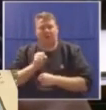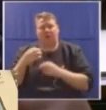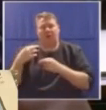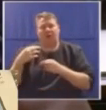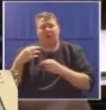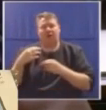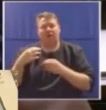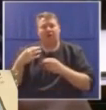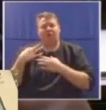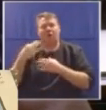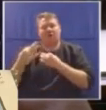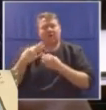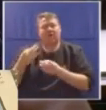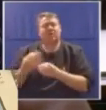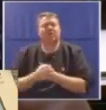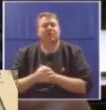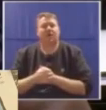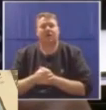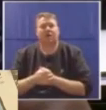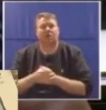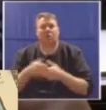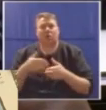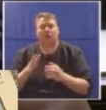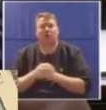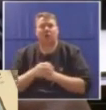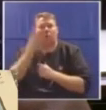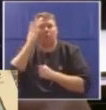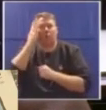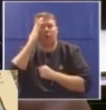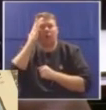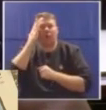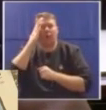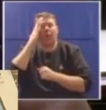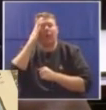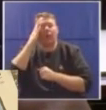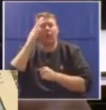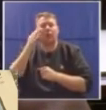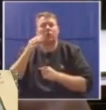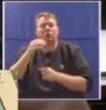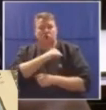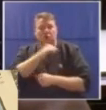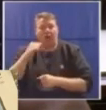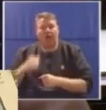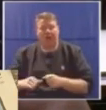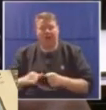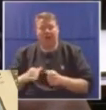on our economy? We know that China, that is by far the largest coal consuming country,